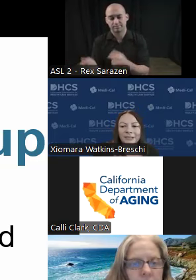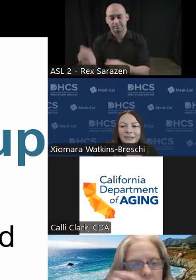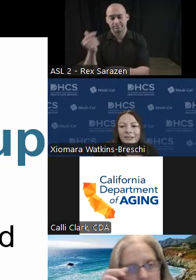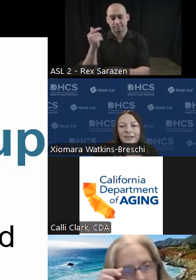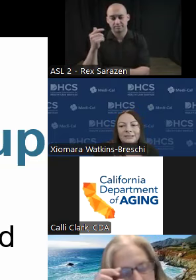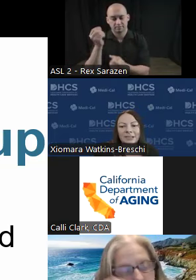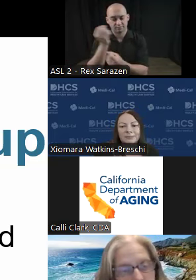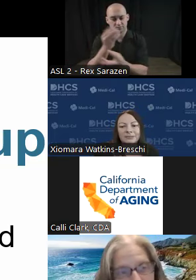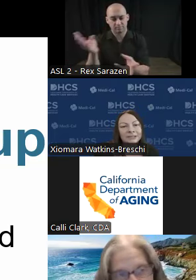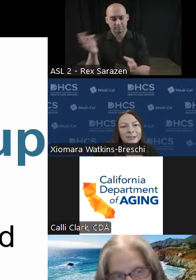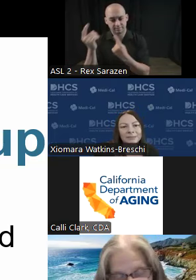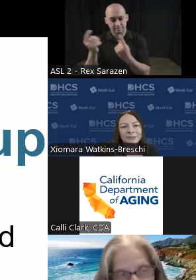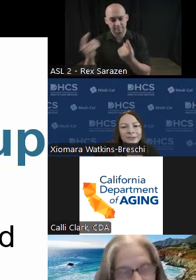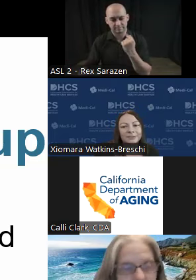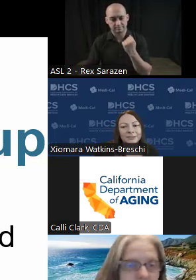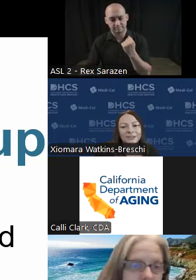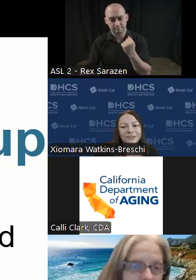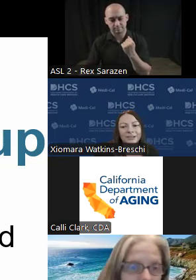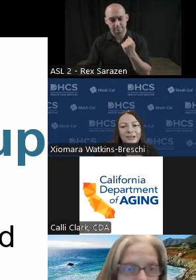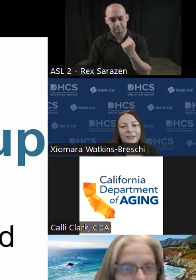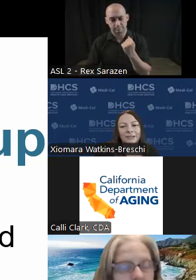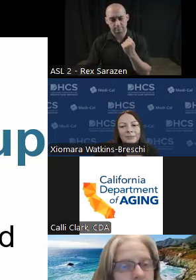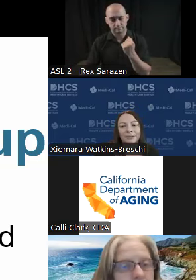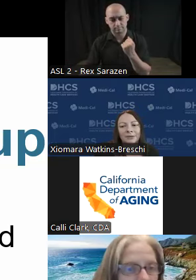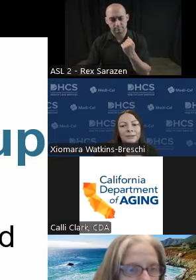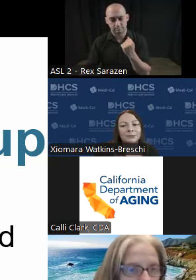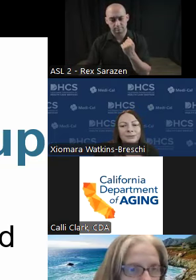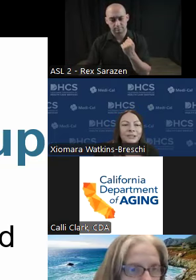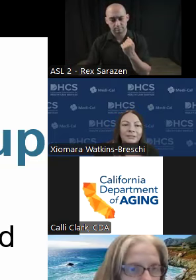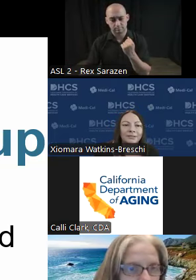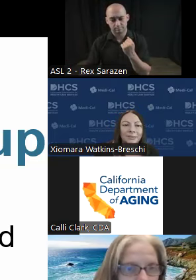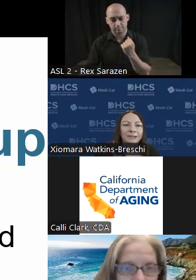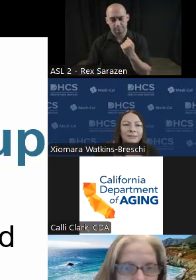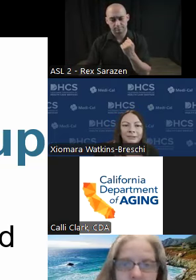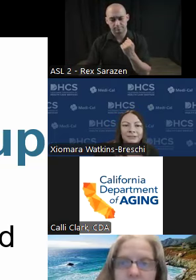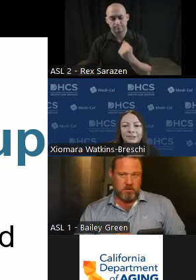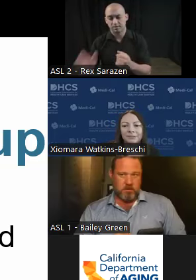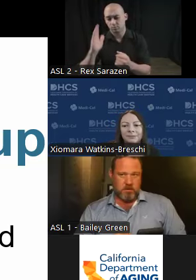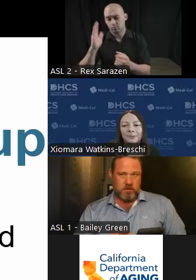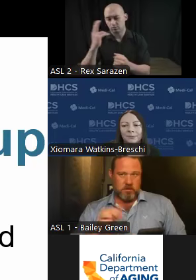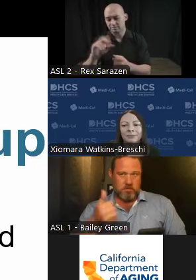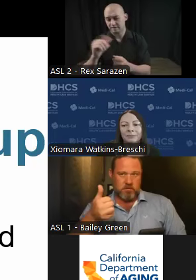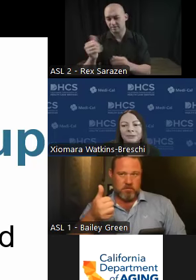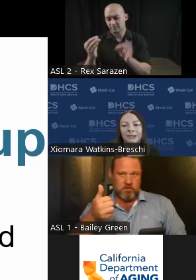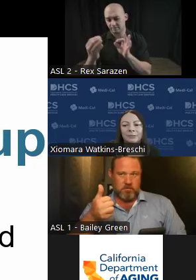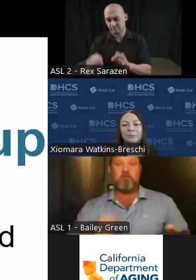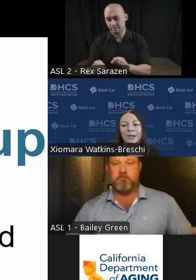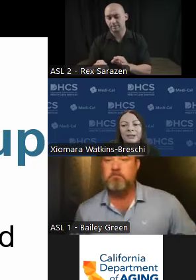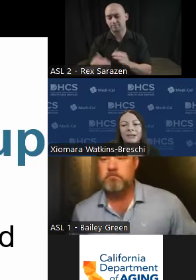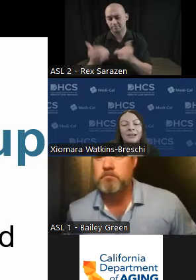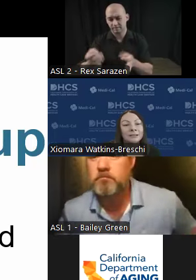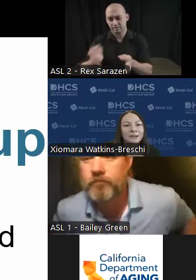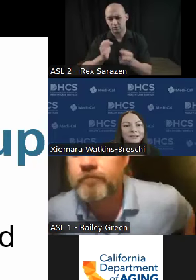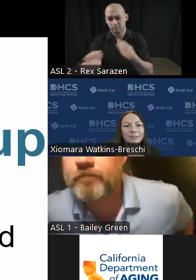inform thinking and next steps for our integration. And we also will use any feedback that we receive to inform the multi-year